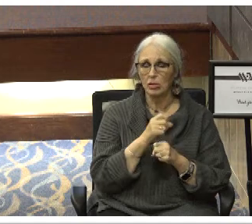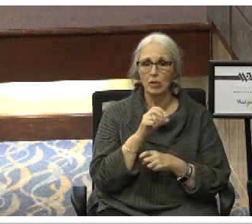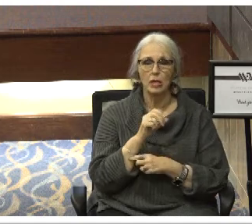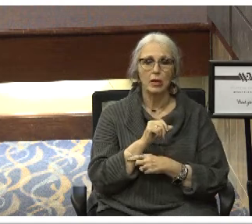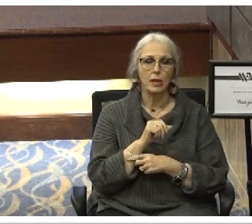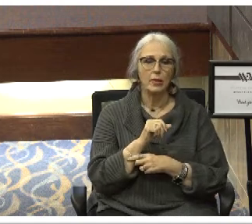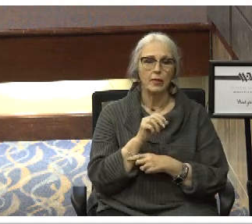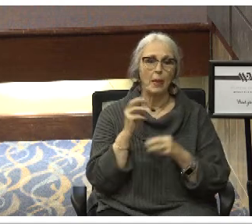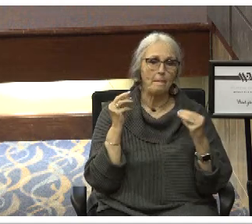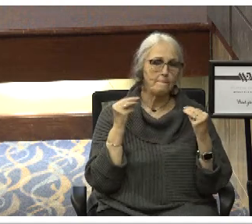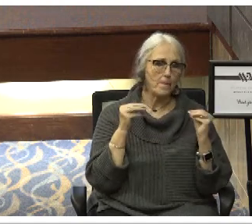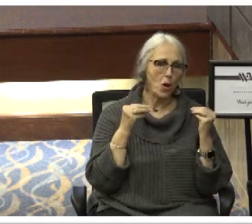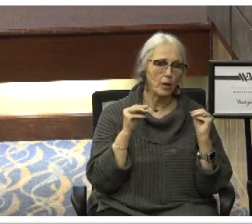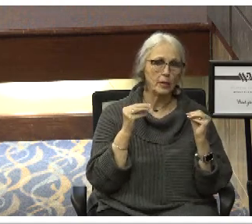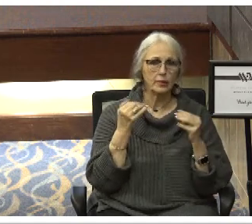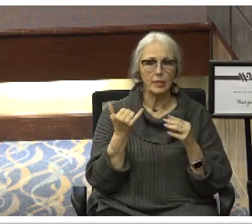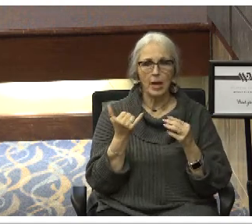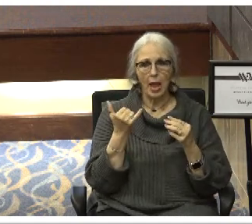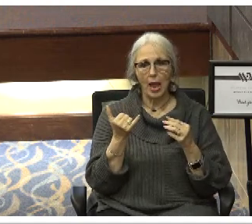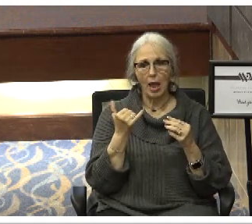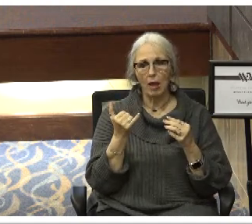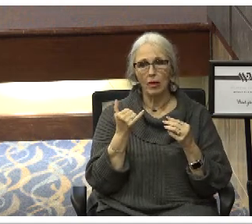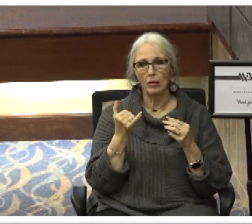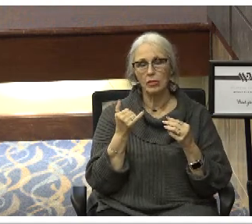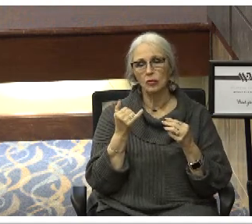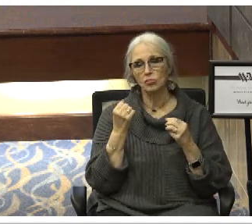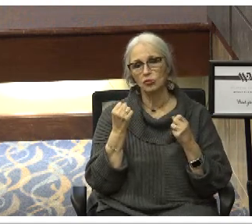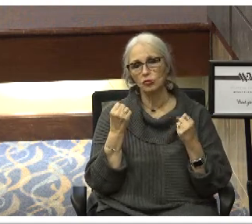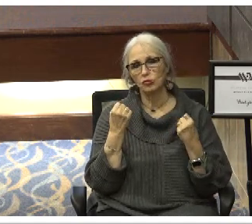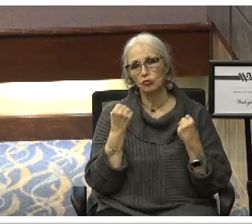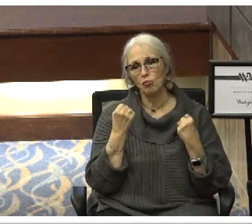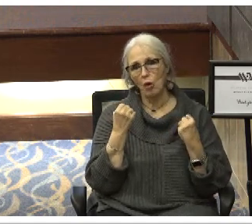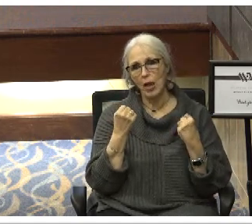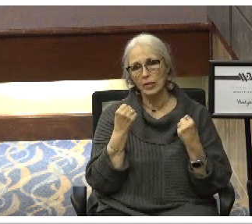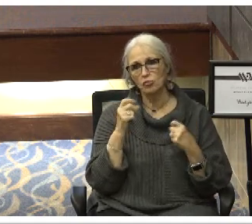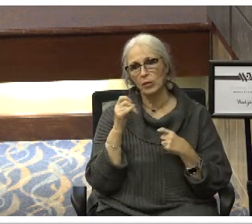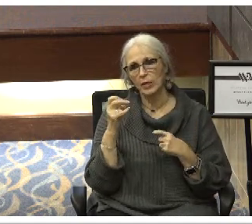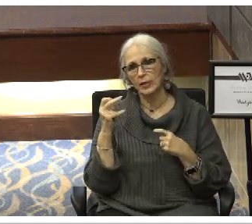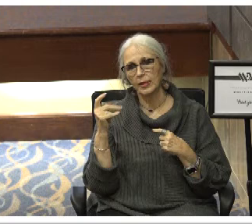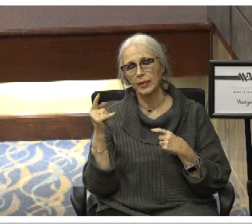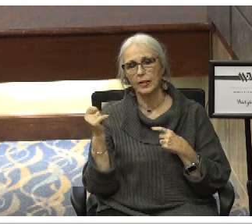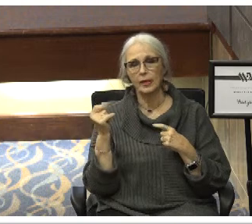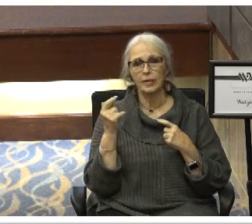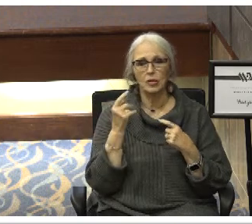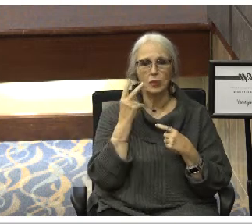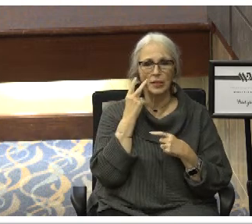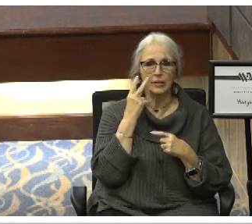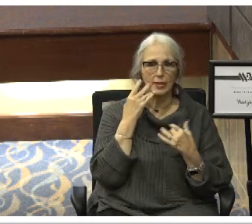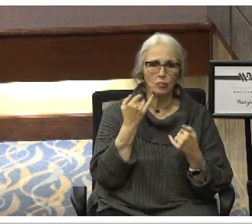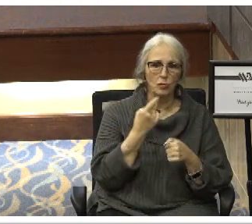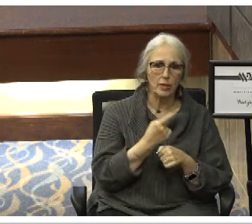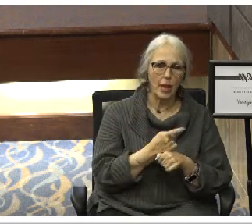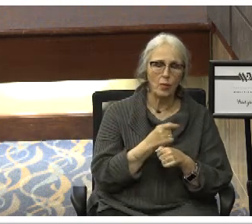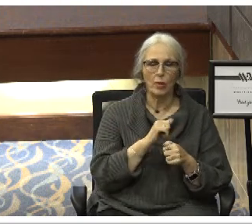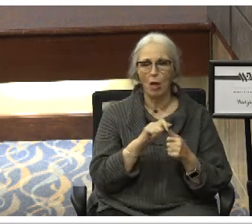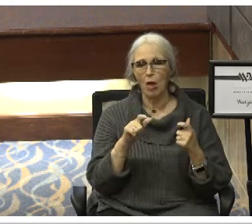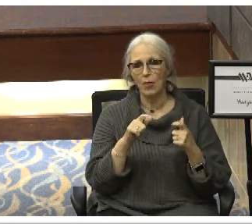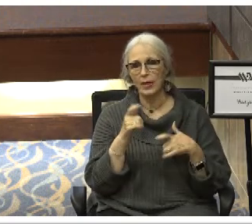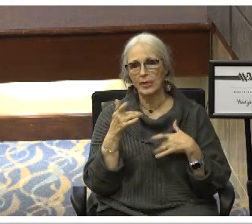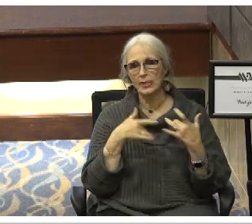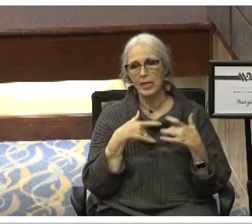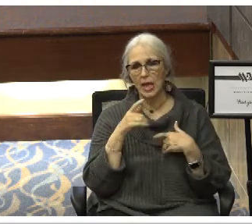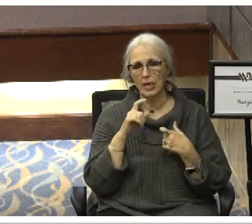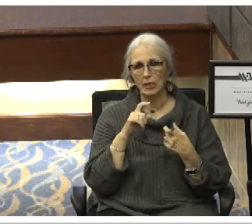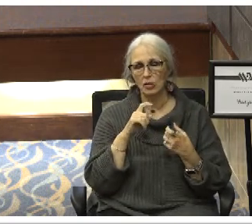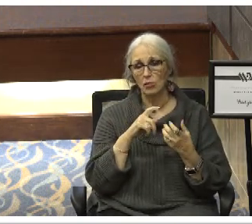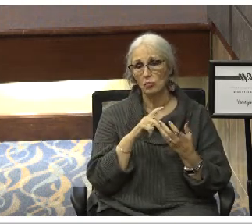and the markets that are really driving transit are obviously, as I can see today at the council session with all these exciting projects, are changing.